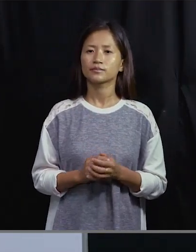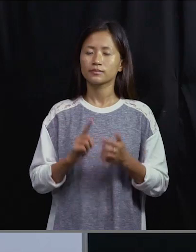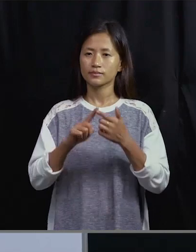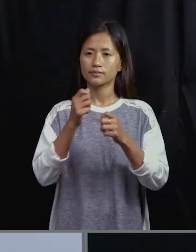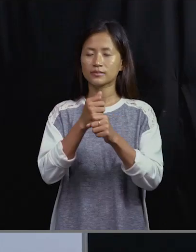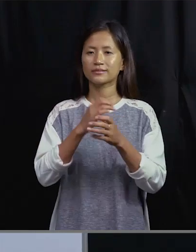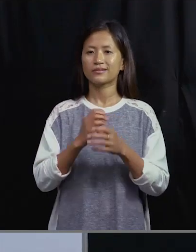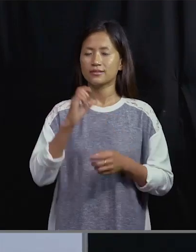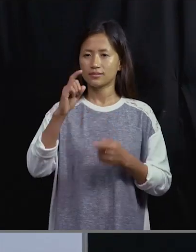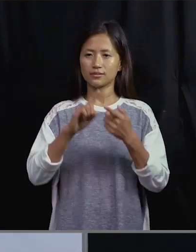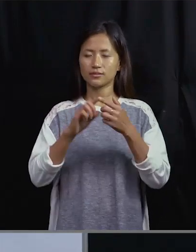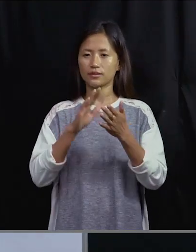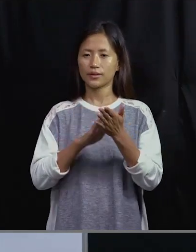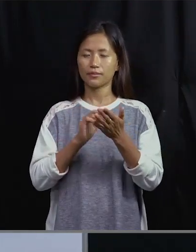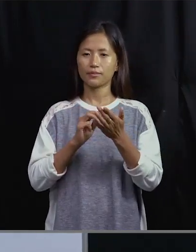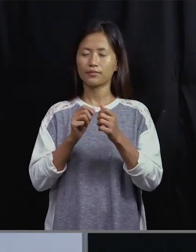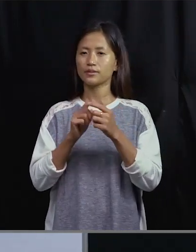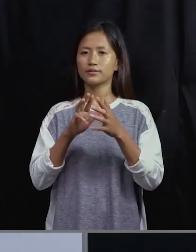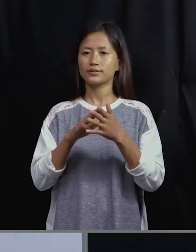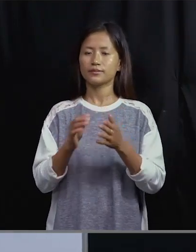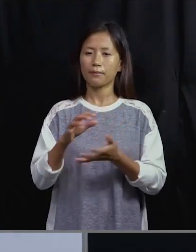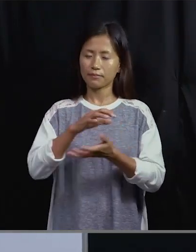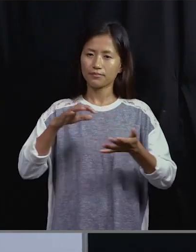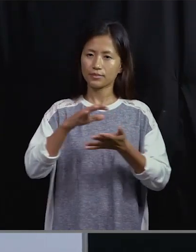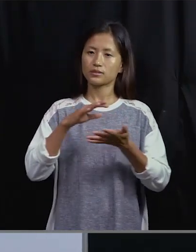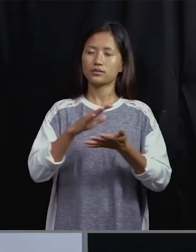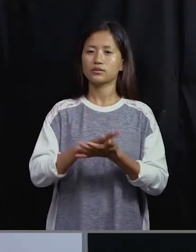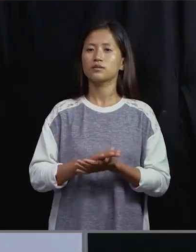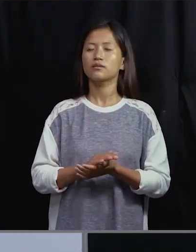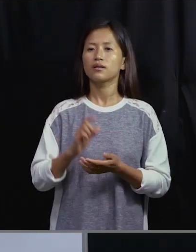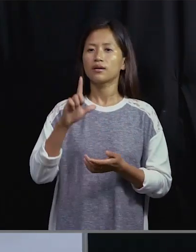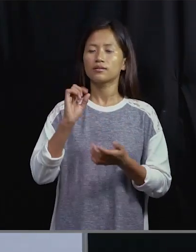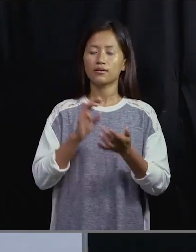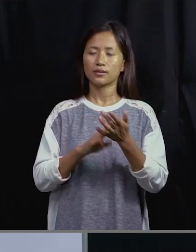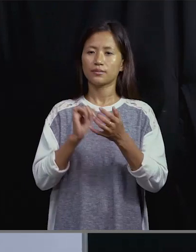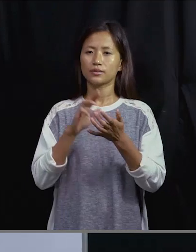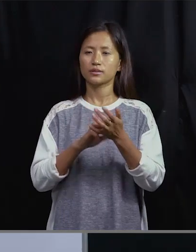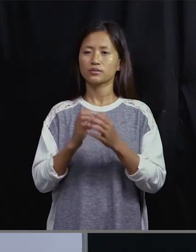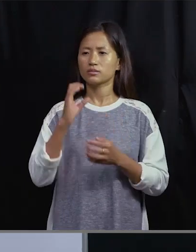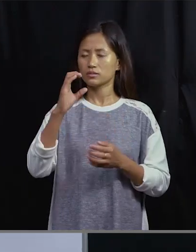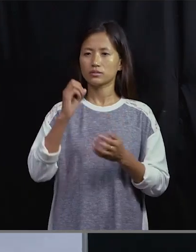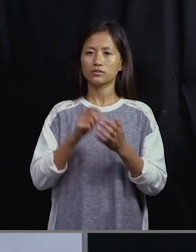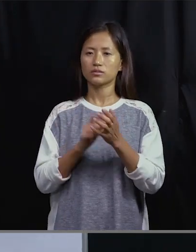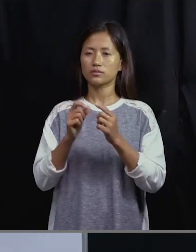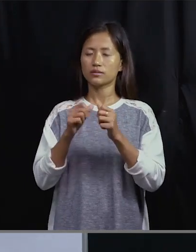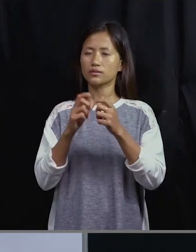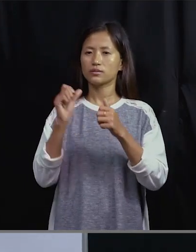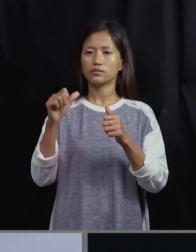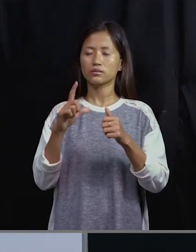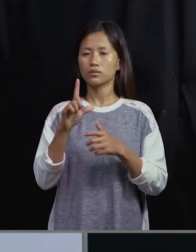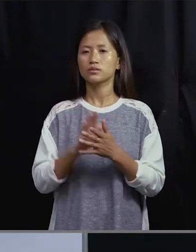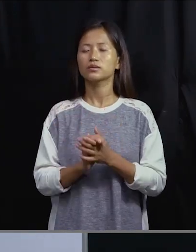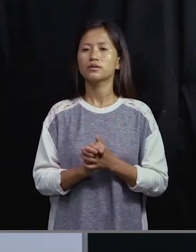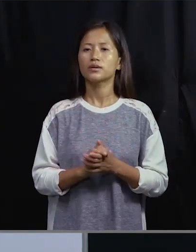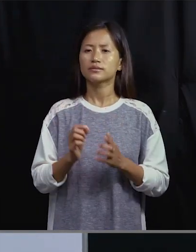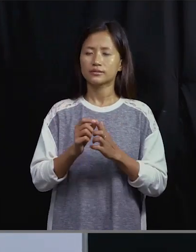like cement. Cement is manufactured by mixing, limestone, gypsum, or coal, isn't that? Or for example, like